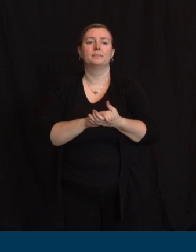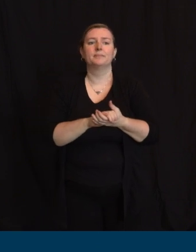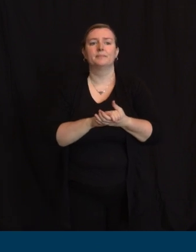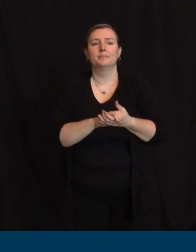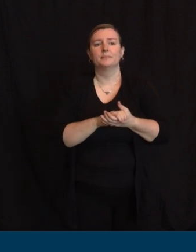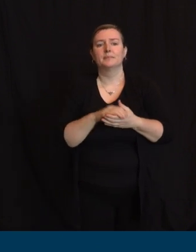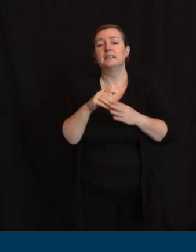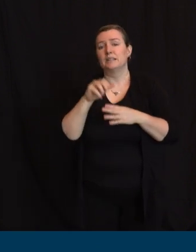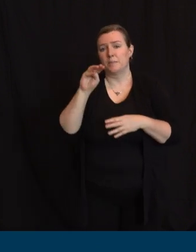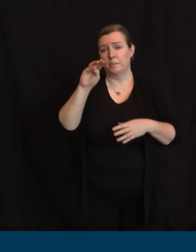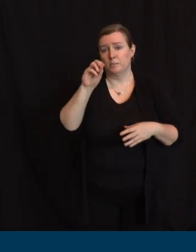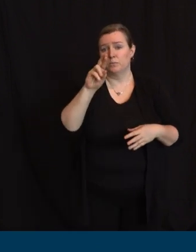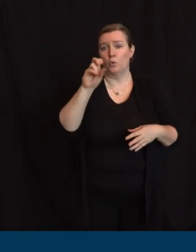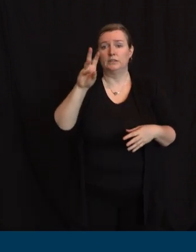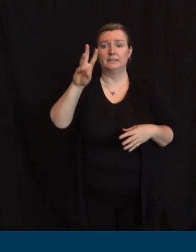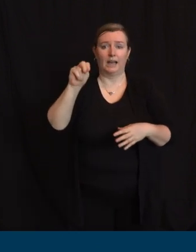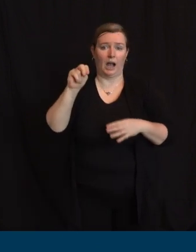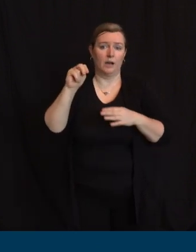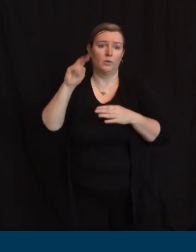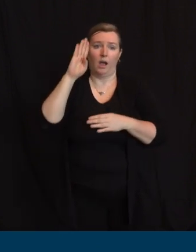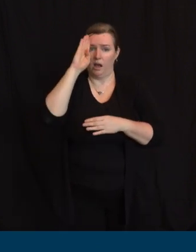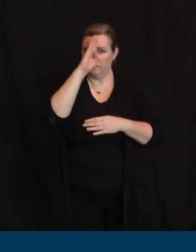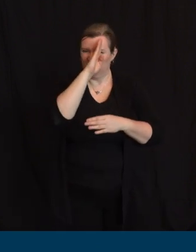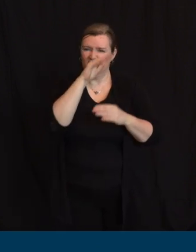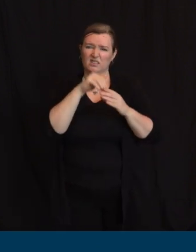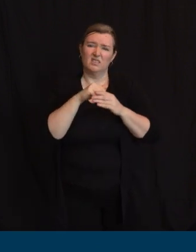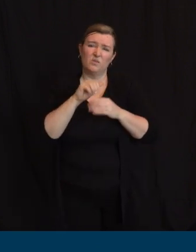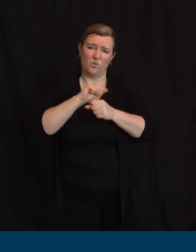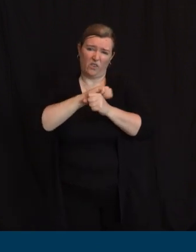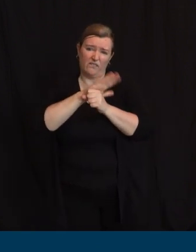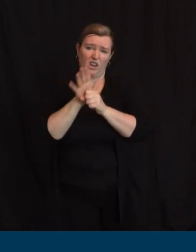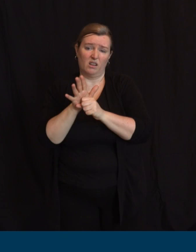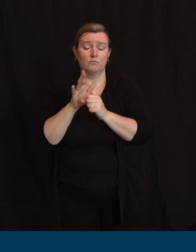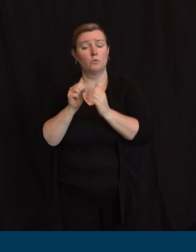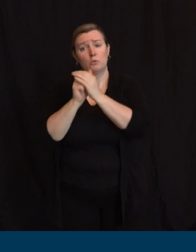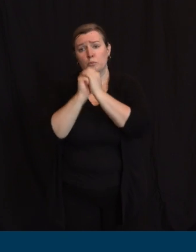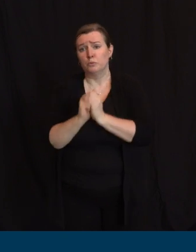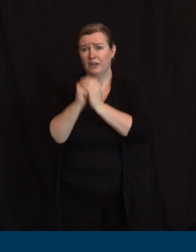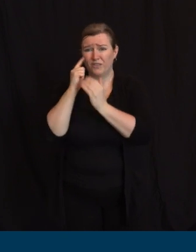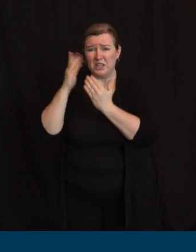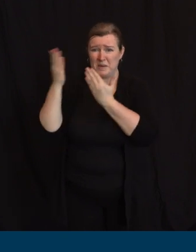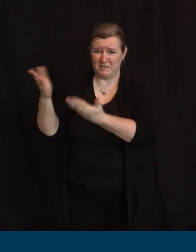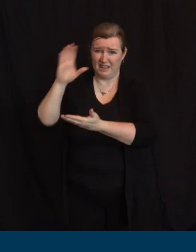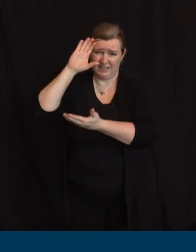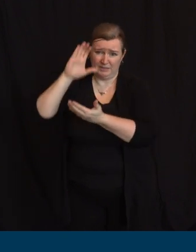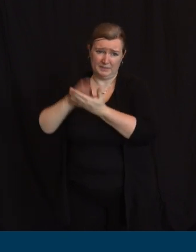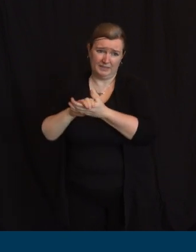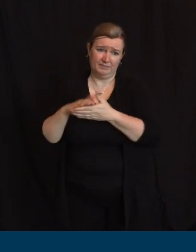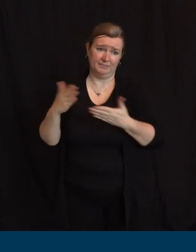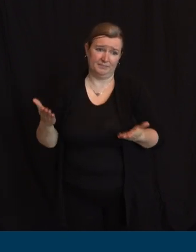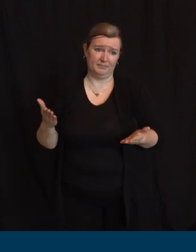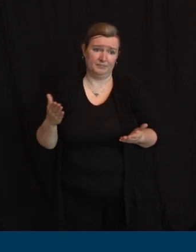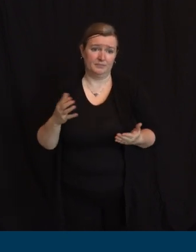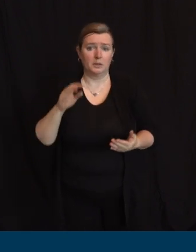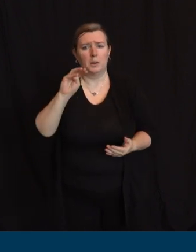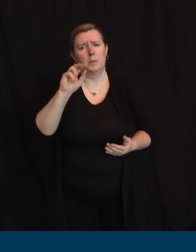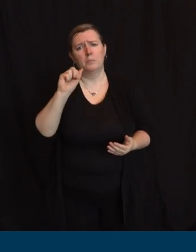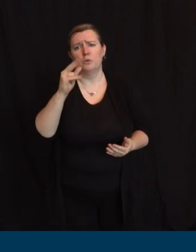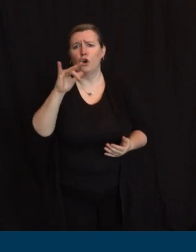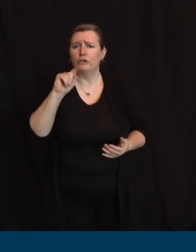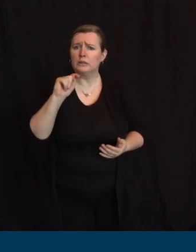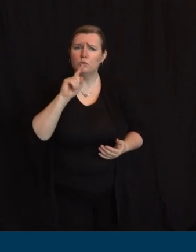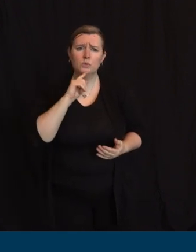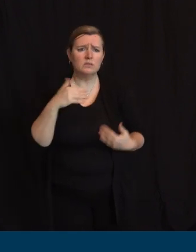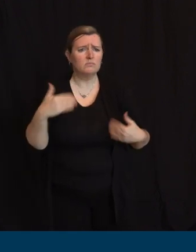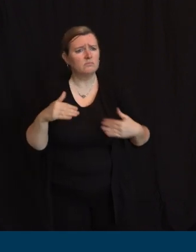COVID-19. Please, everybody, keep him in your prayers. Margaret was active in her synagogue and with the Jewish Federation of